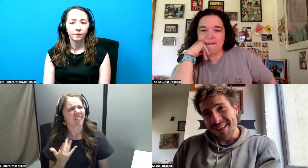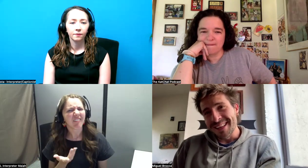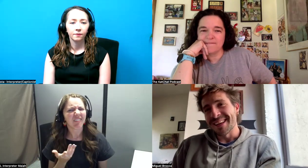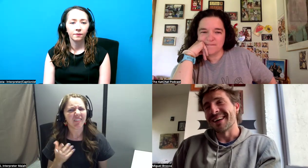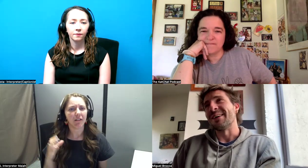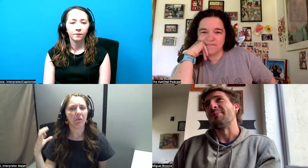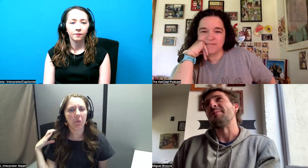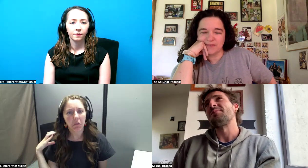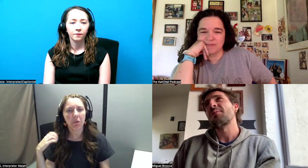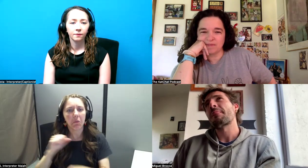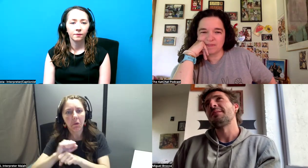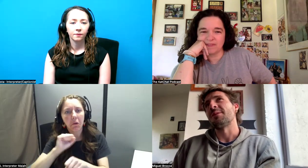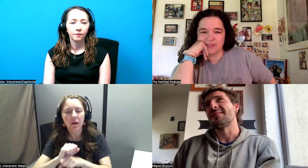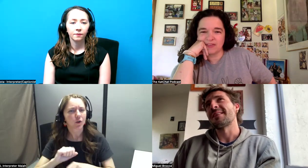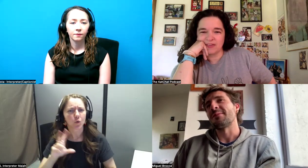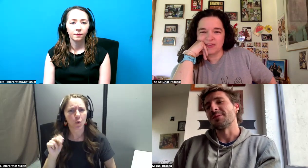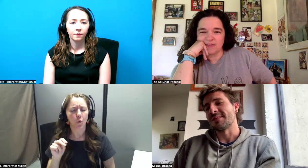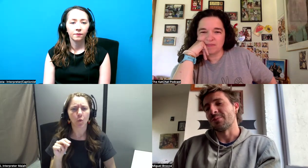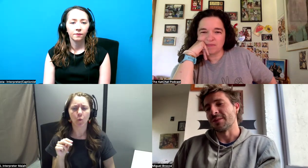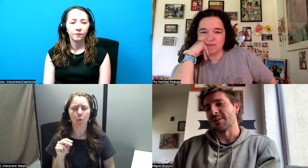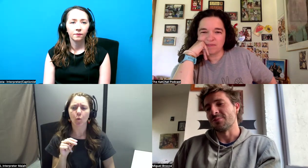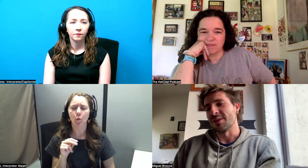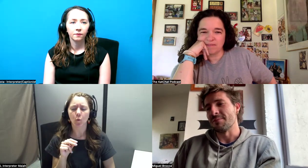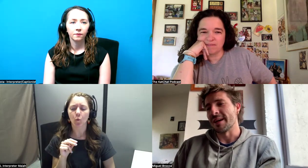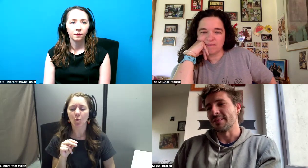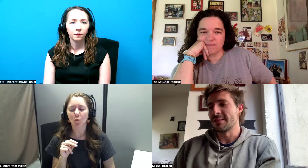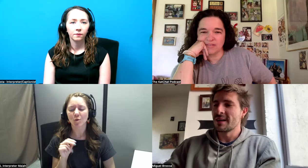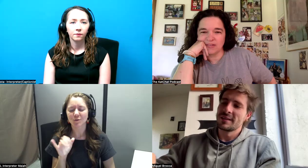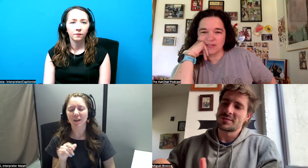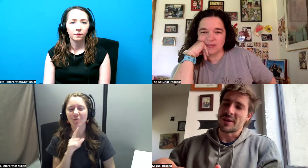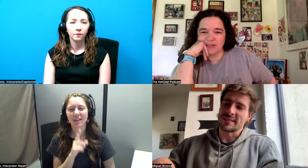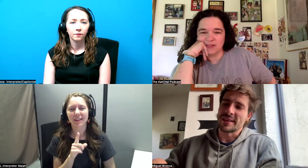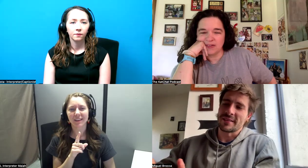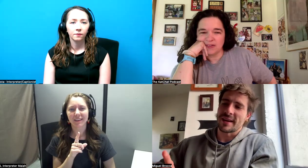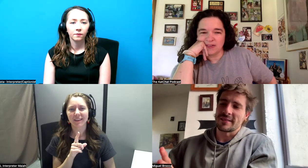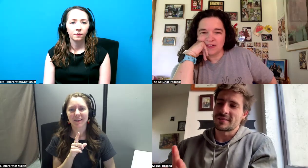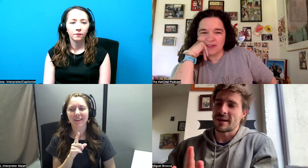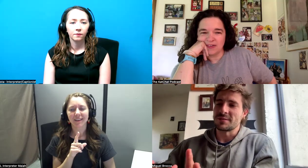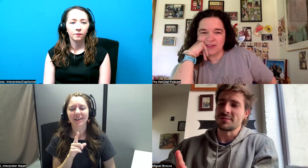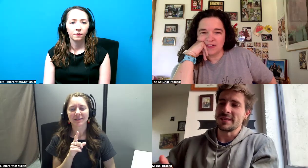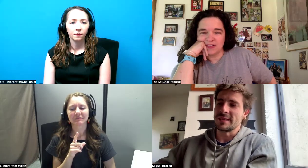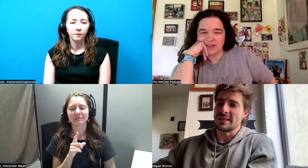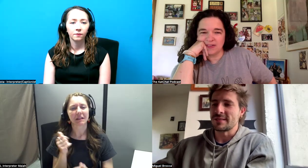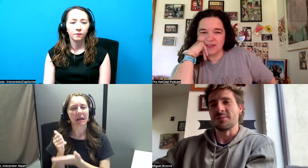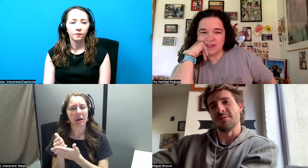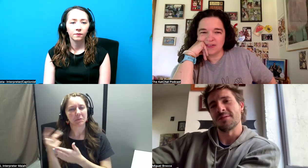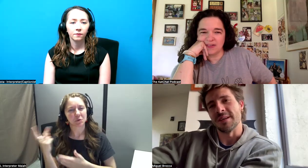know, so I think that was what really made us translate that chemistry into the screen as